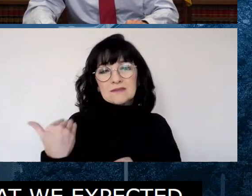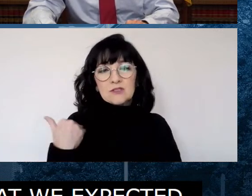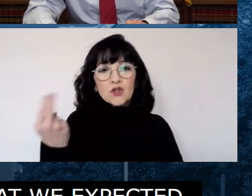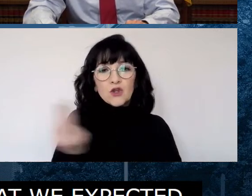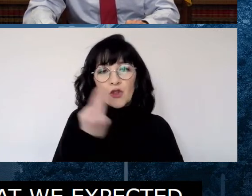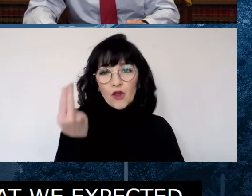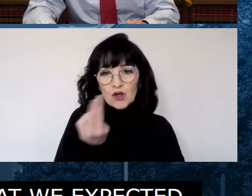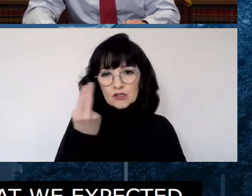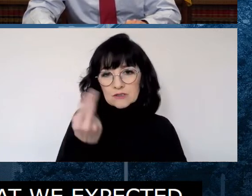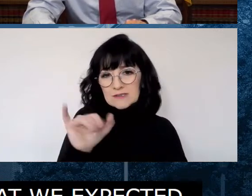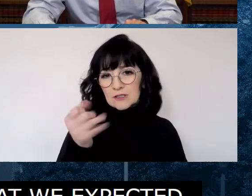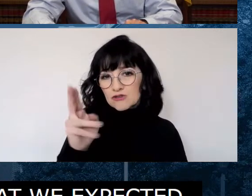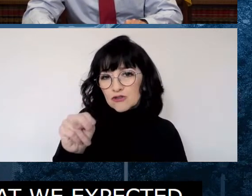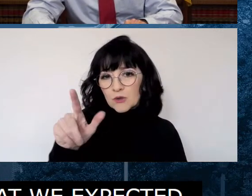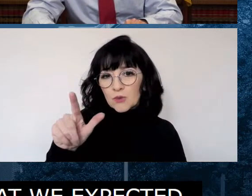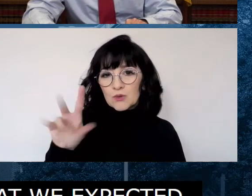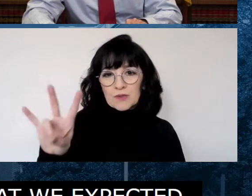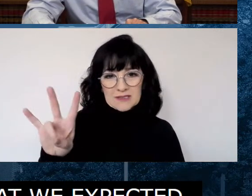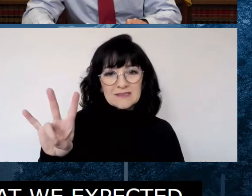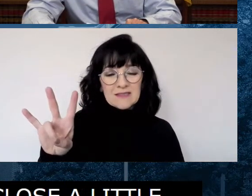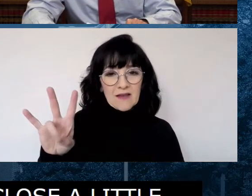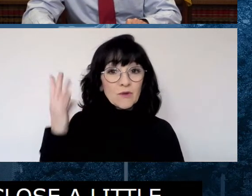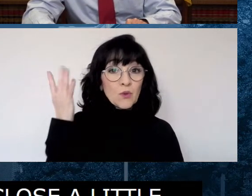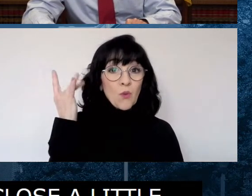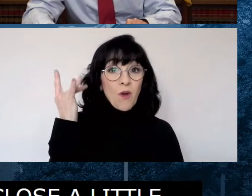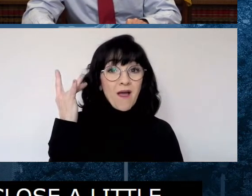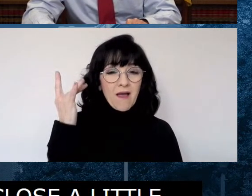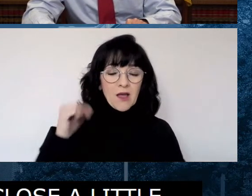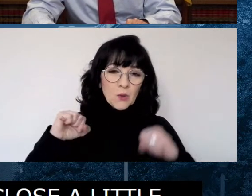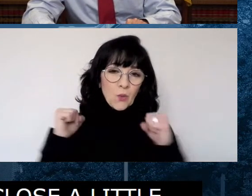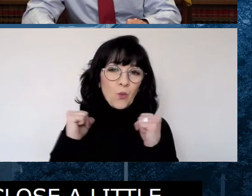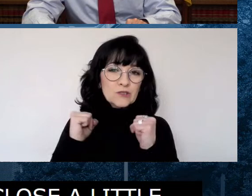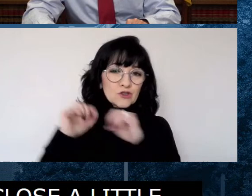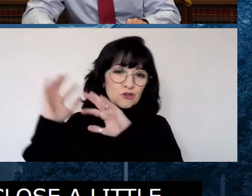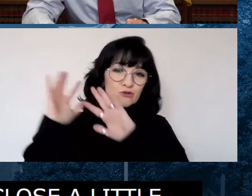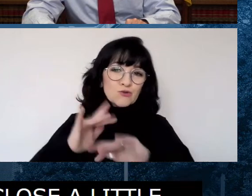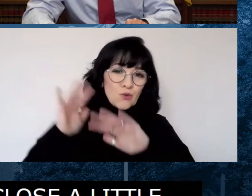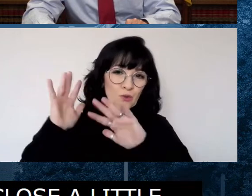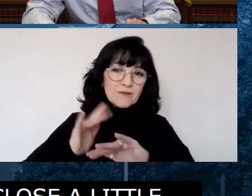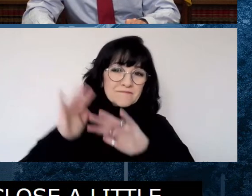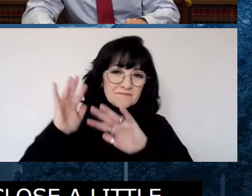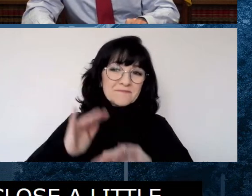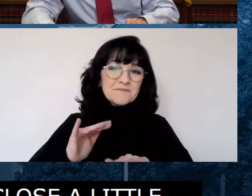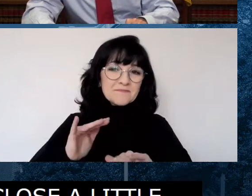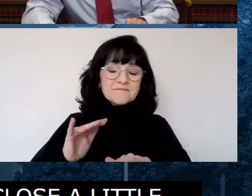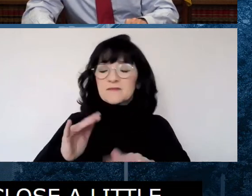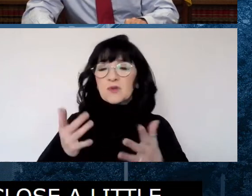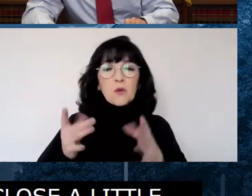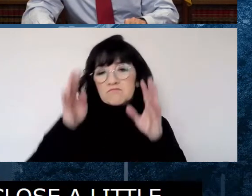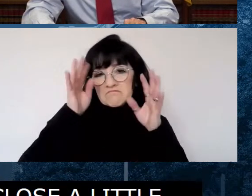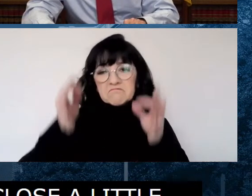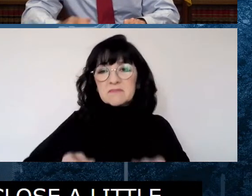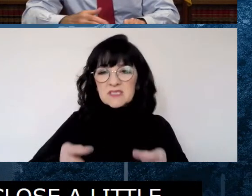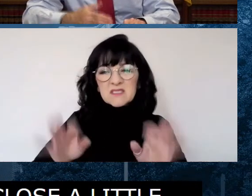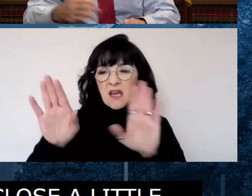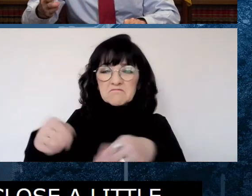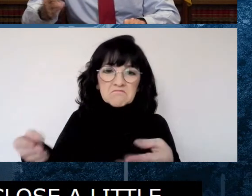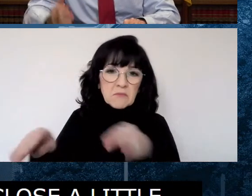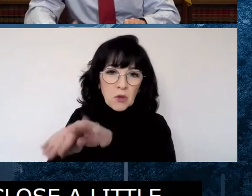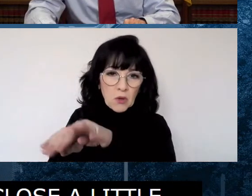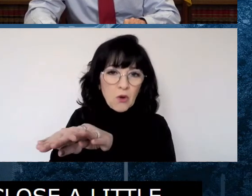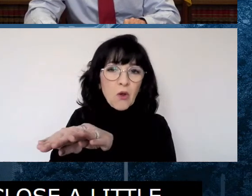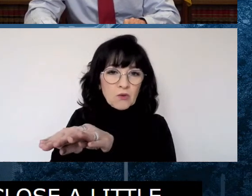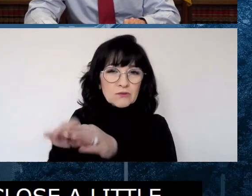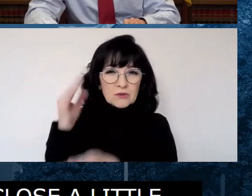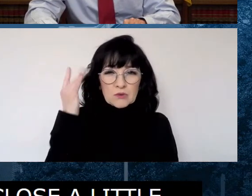January 27th, due to the winter storm. We closed it down there because the next